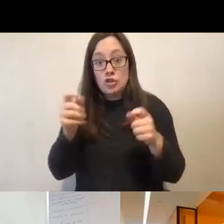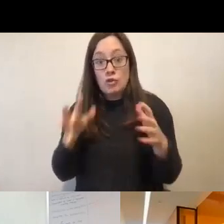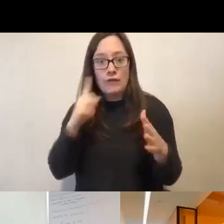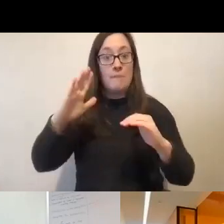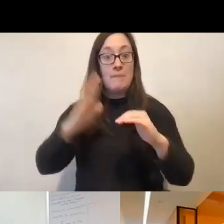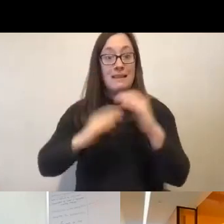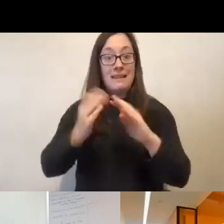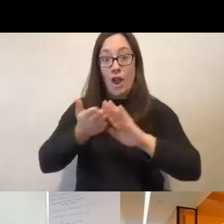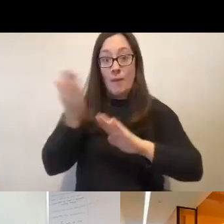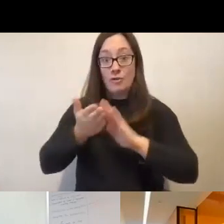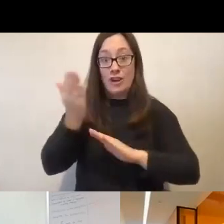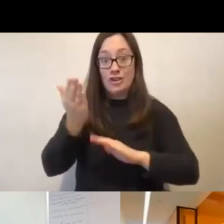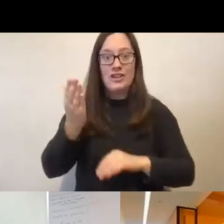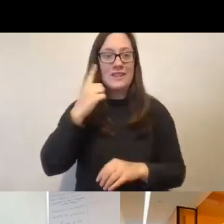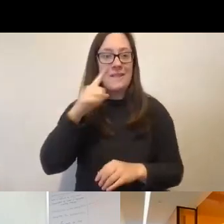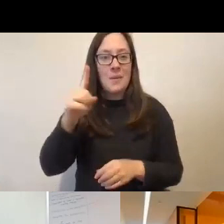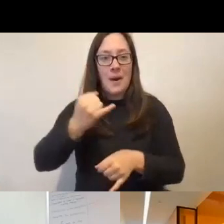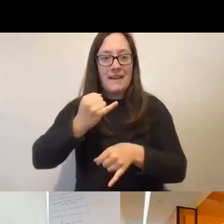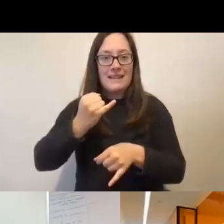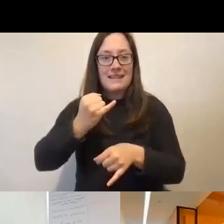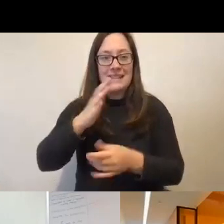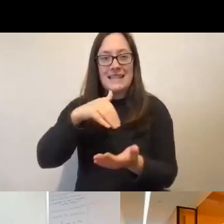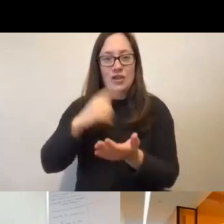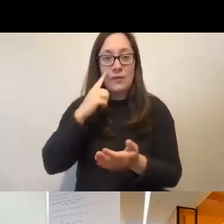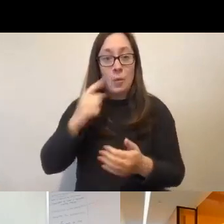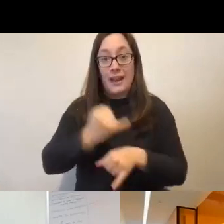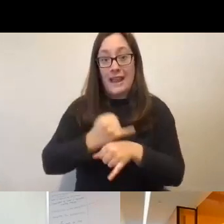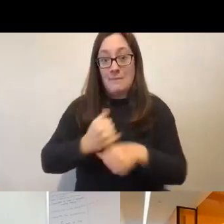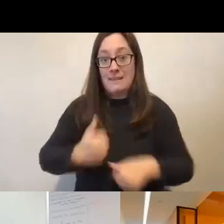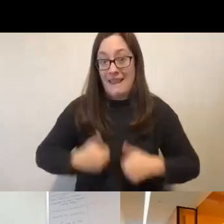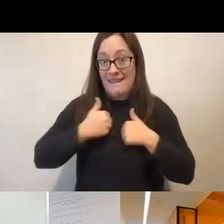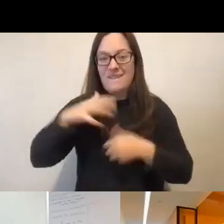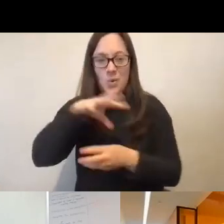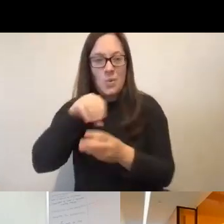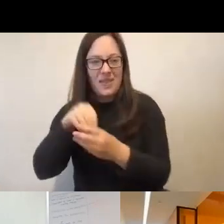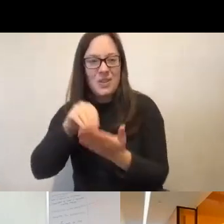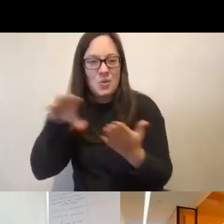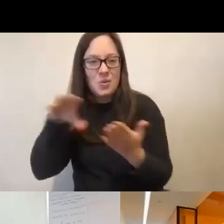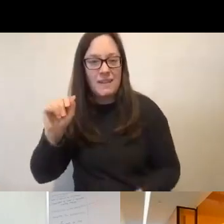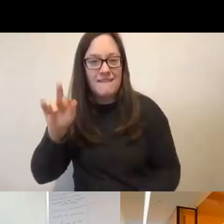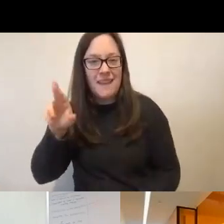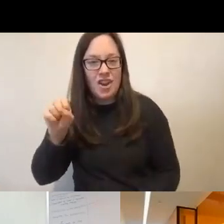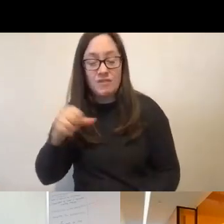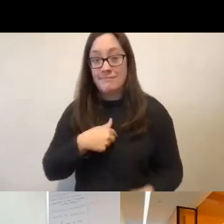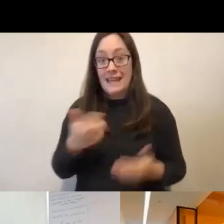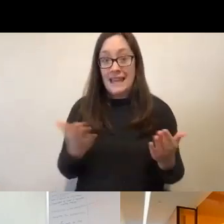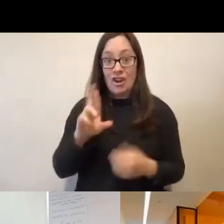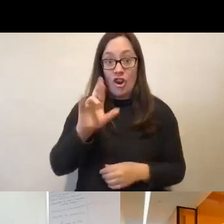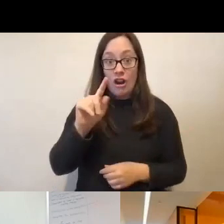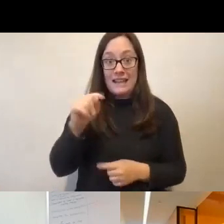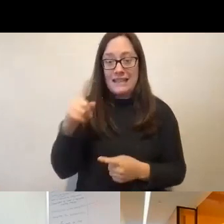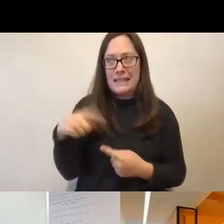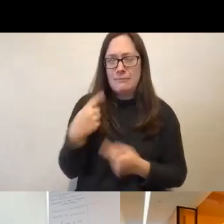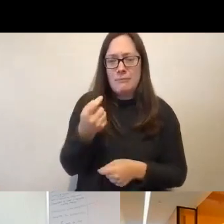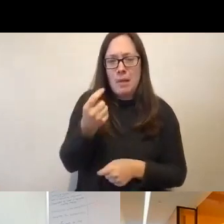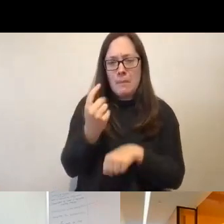in the Center for Campus Life, which is part of the Division of Student Affairs. I've been at RIT for over a year.